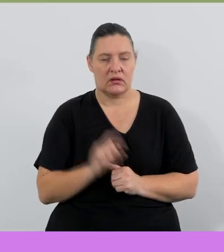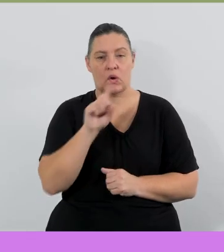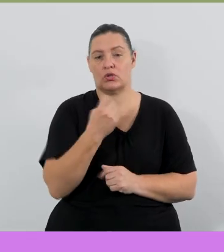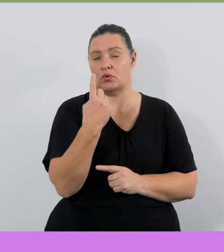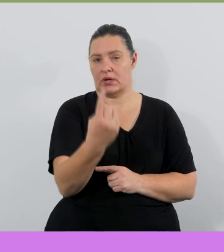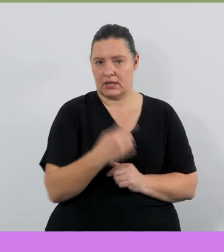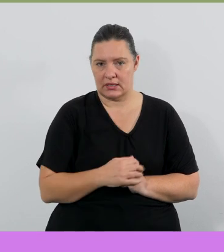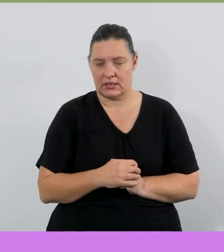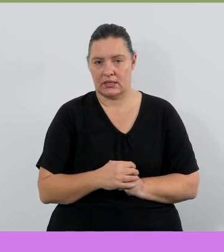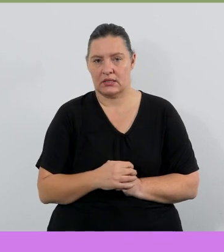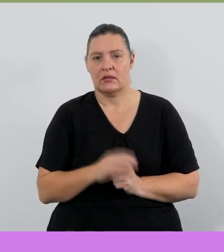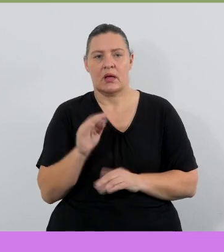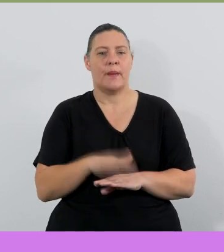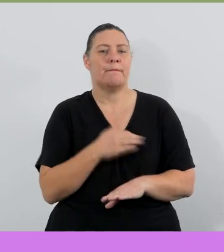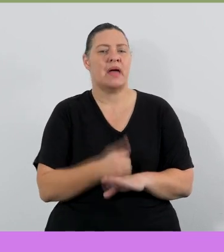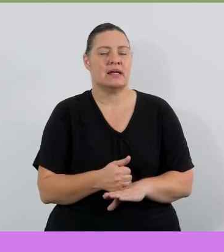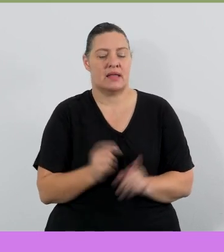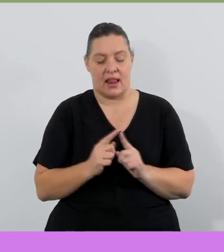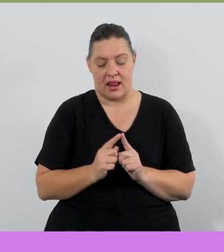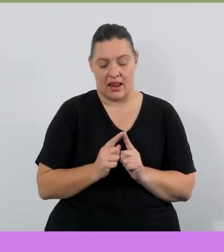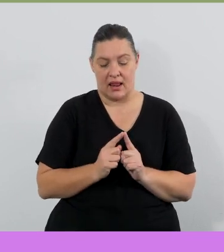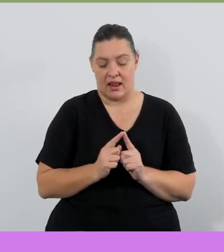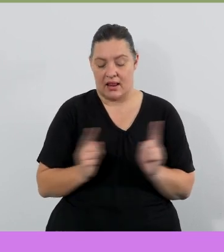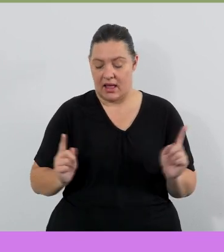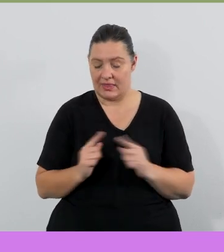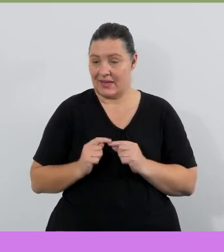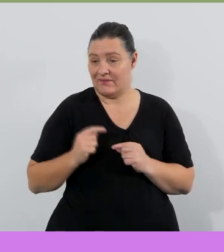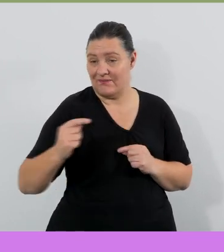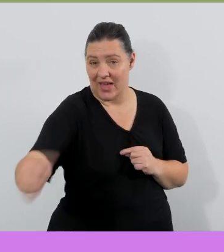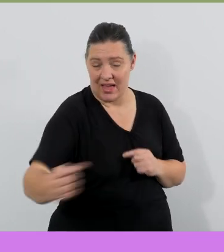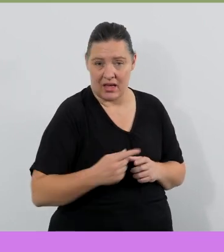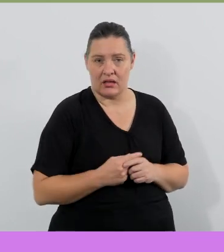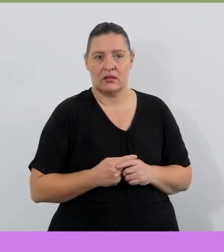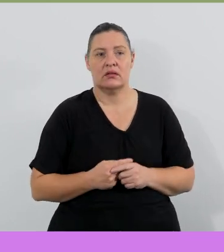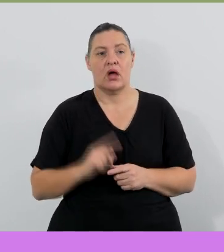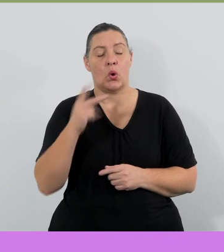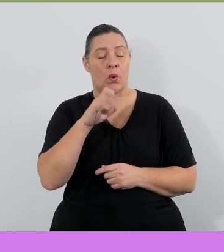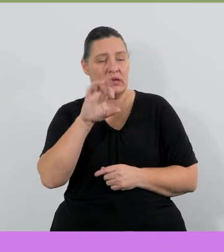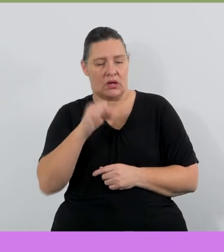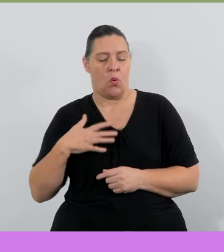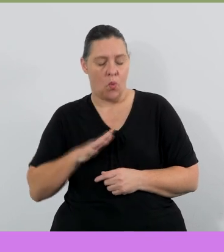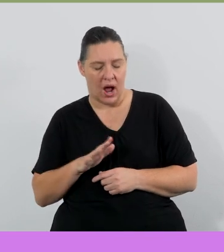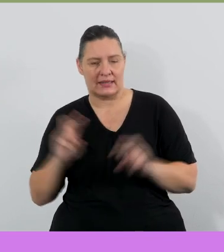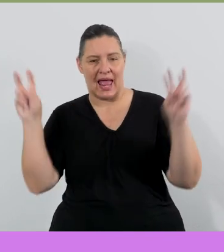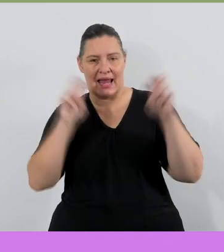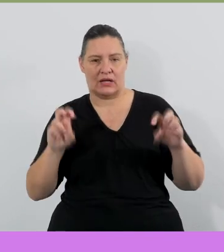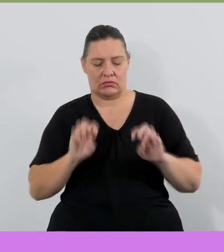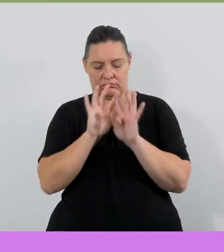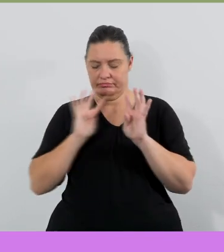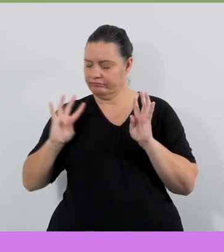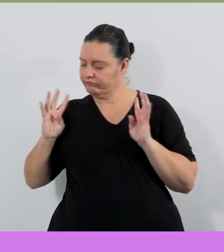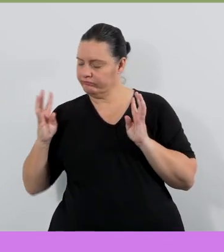Question number 1, and this question is based on length and distance, right? So it says, Kobus would like to put an electric fence around his